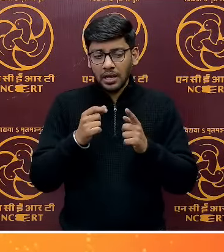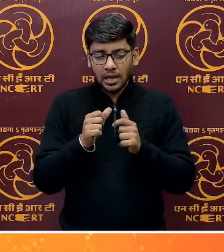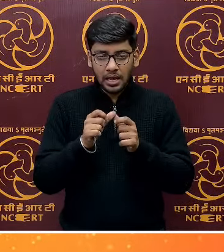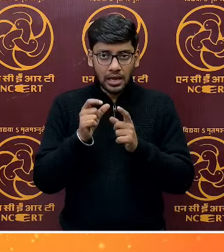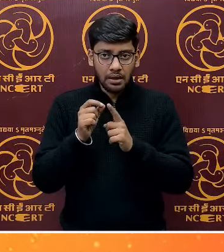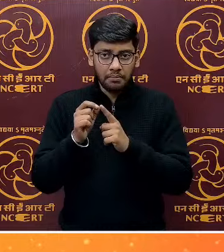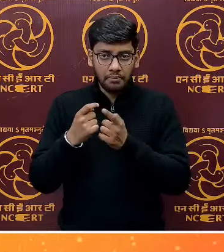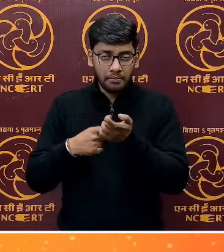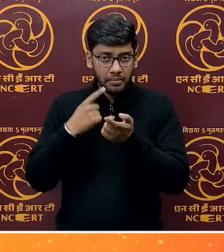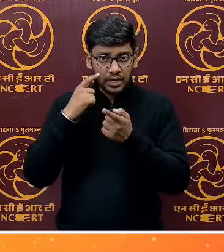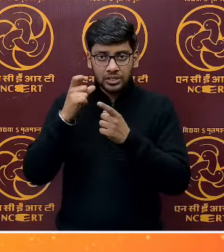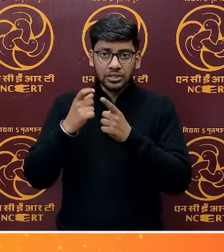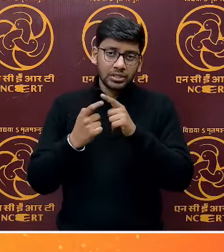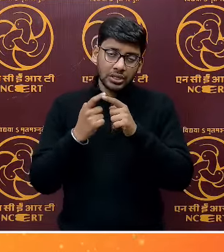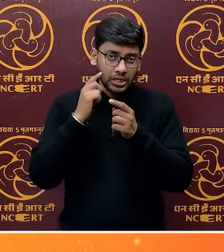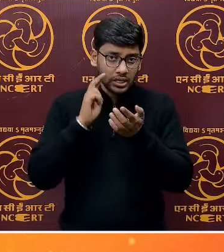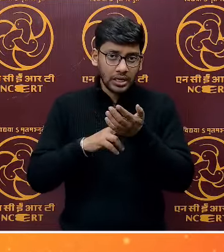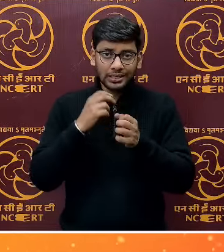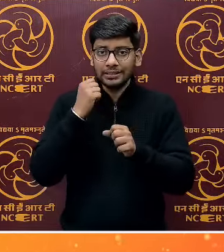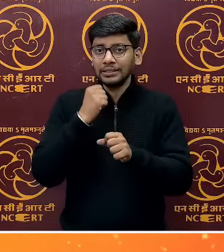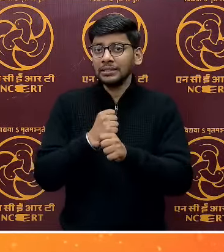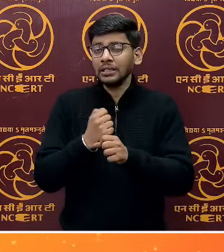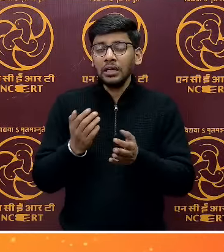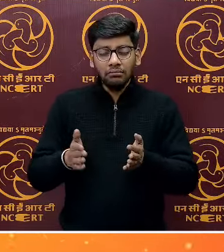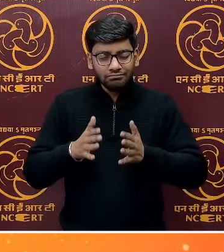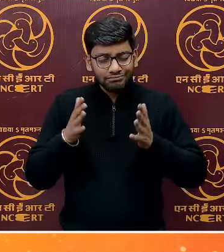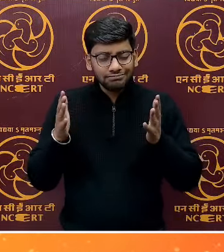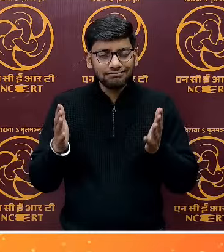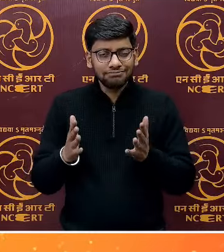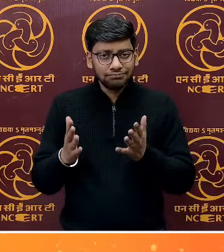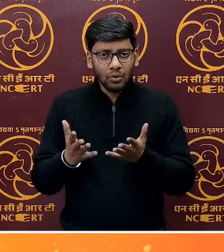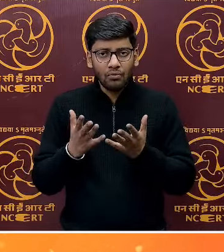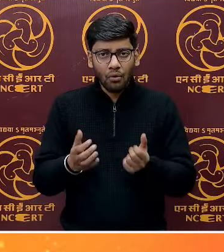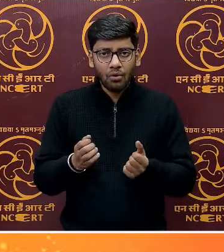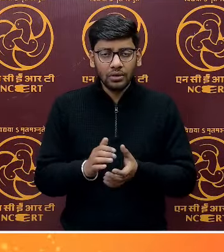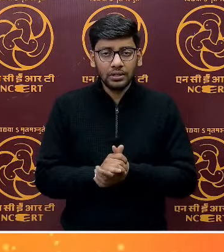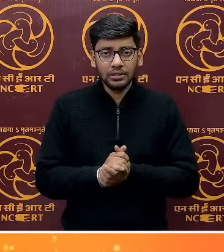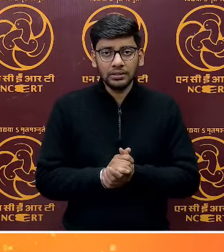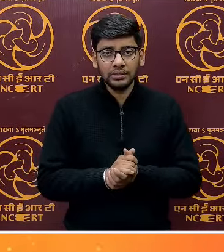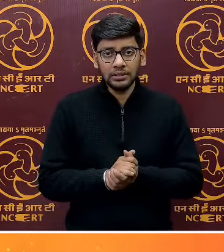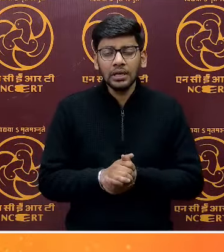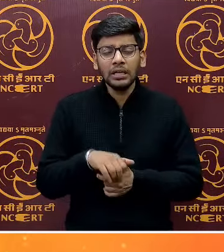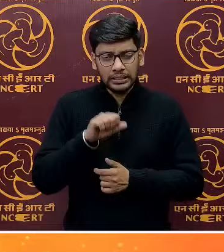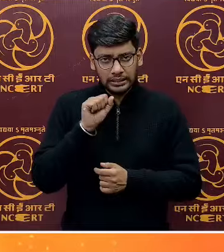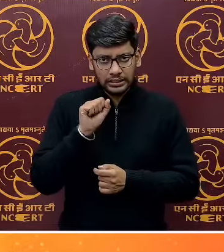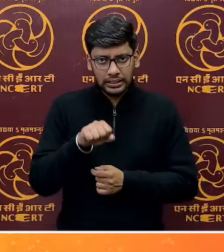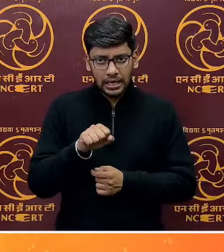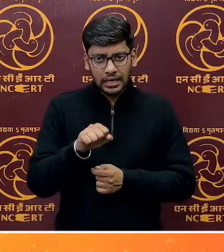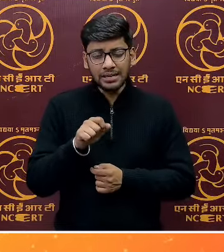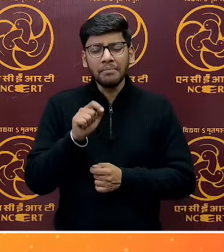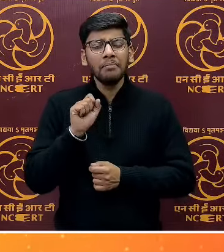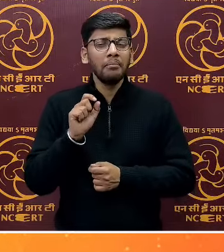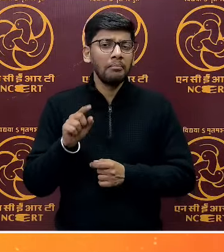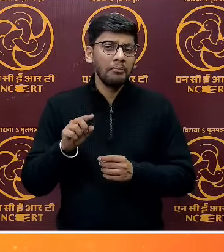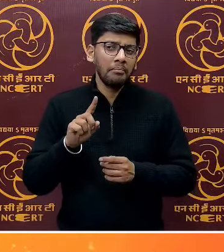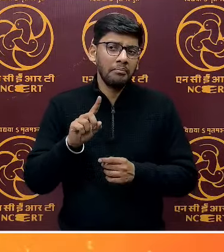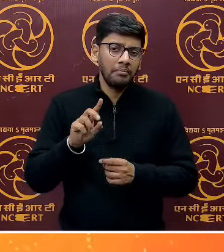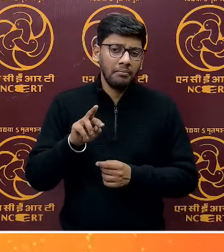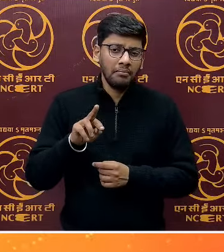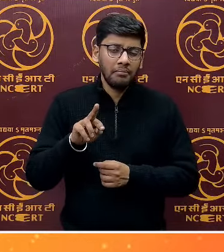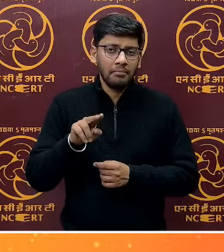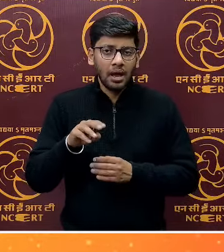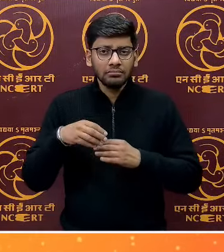awe of him. He's up there and they also want to be there in that position. Yeah, but it is also